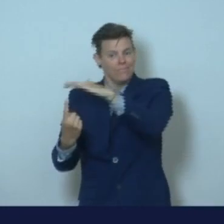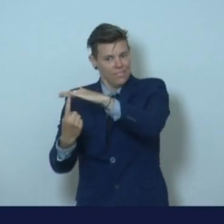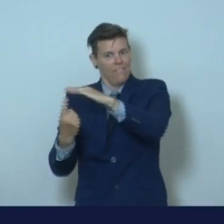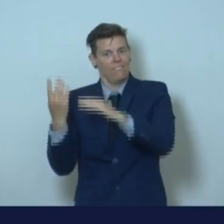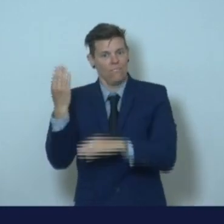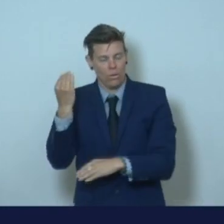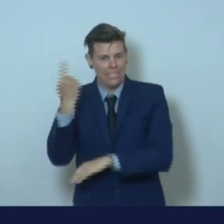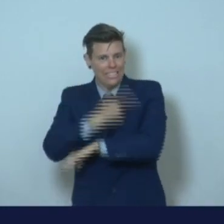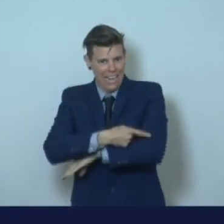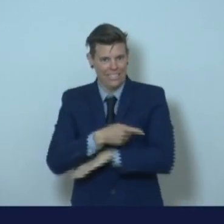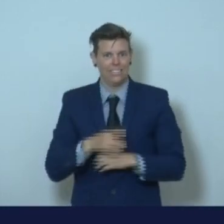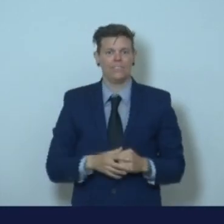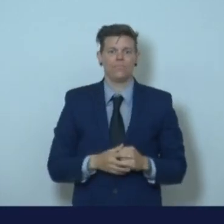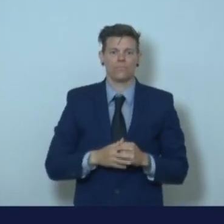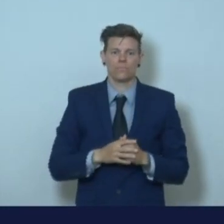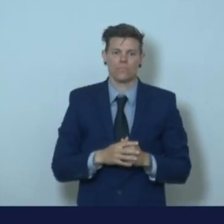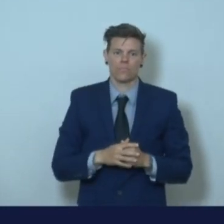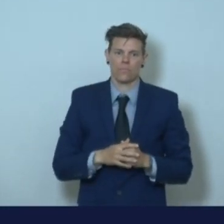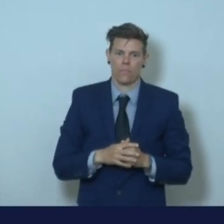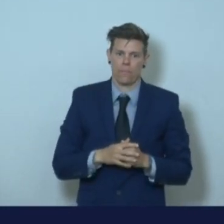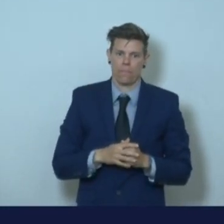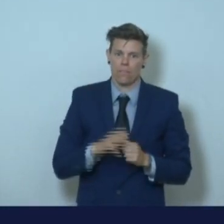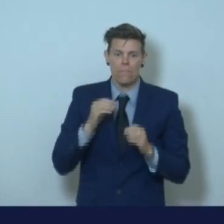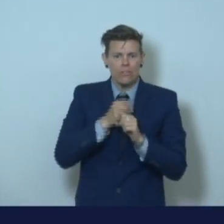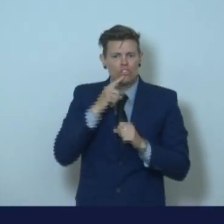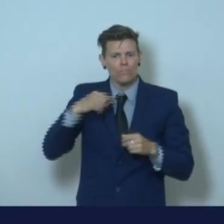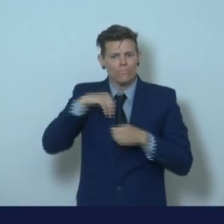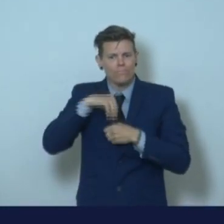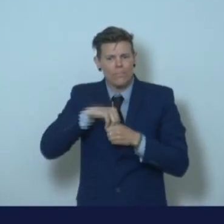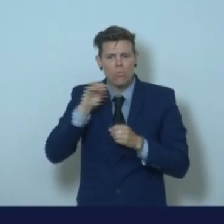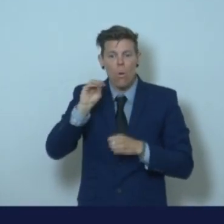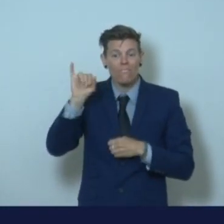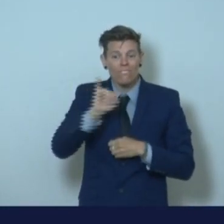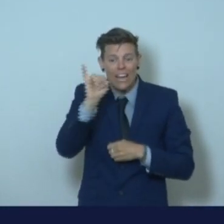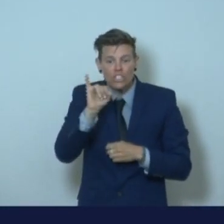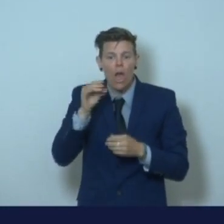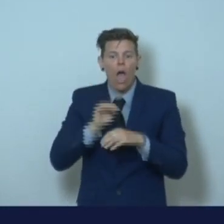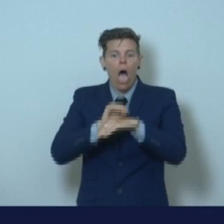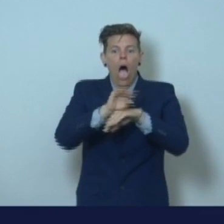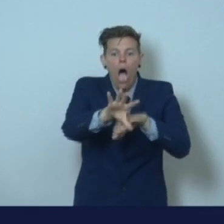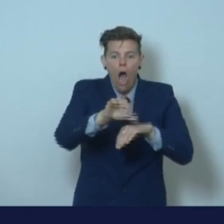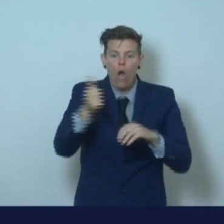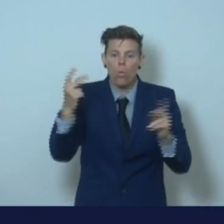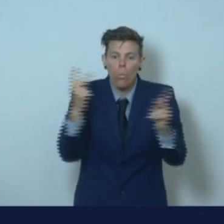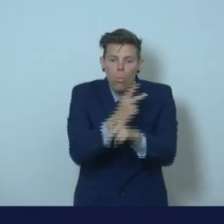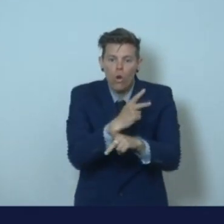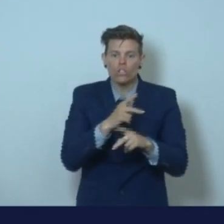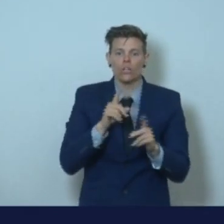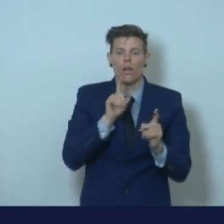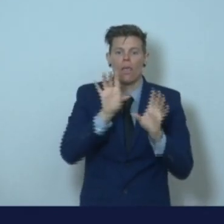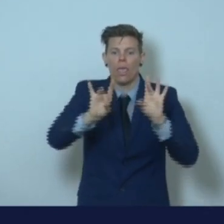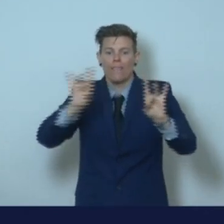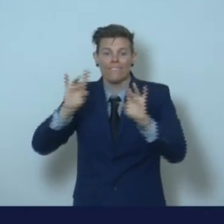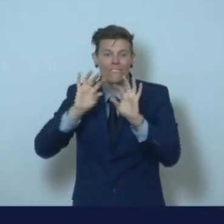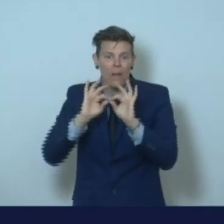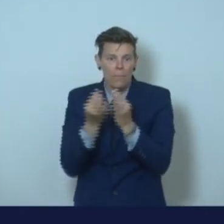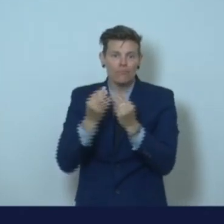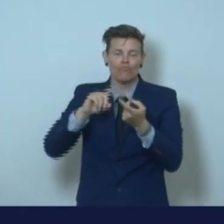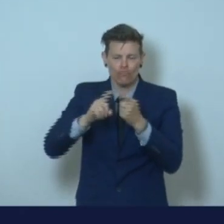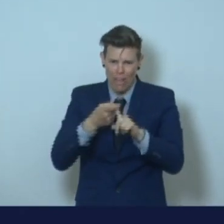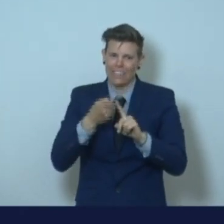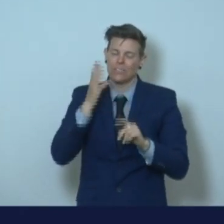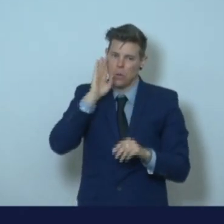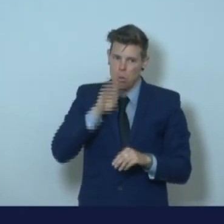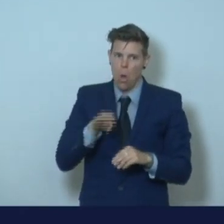we want to make sure that you're not infected and you wouldn't be spreading. So those numbers all connect to the data points that we